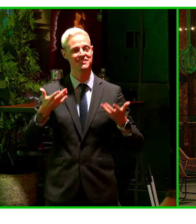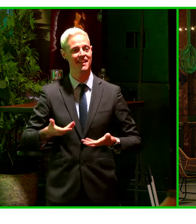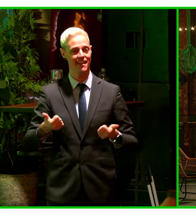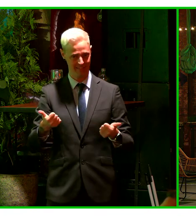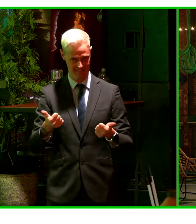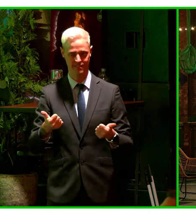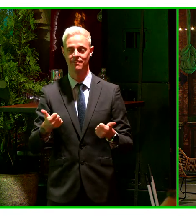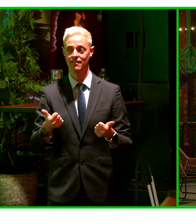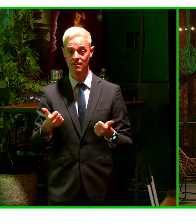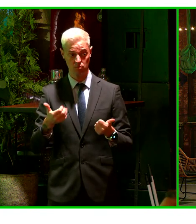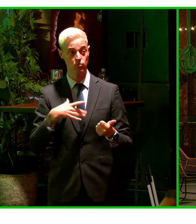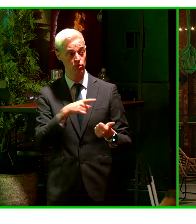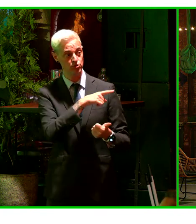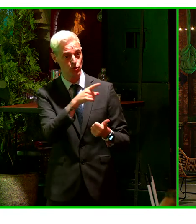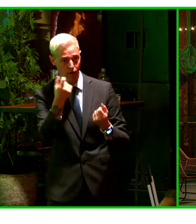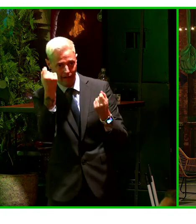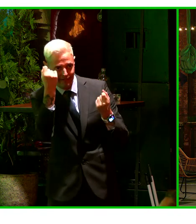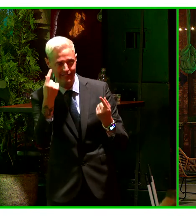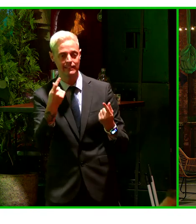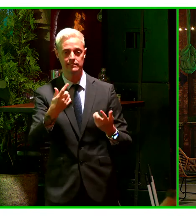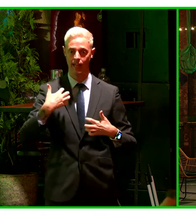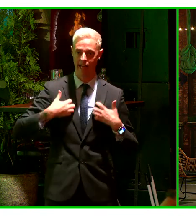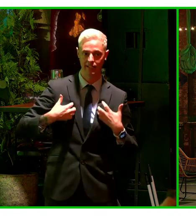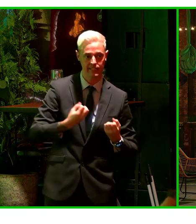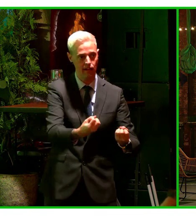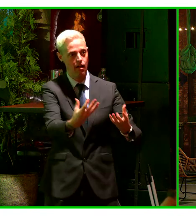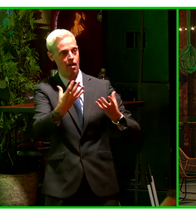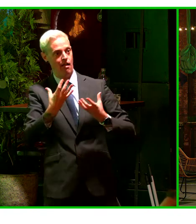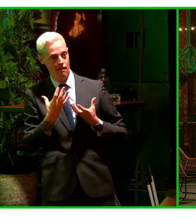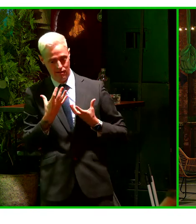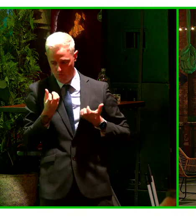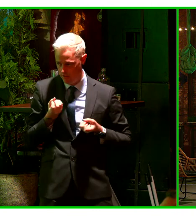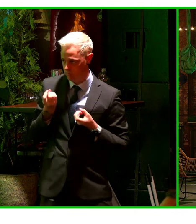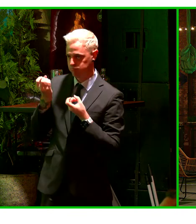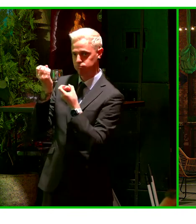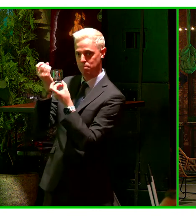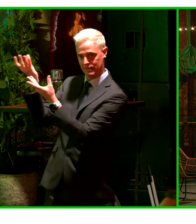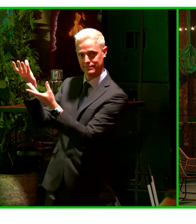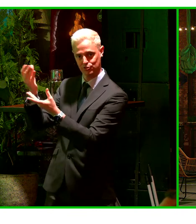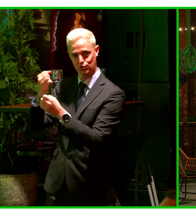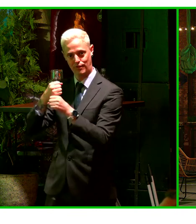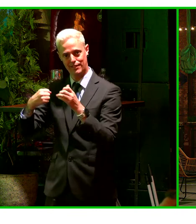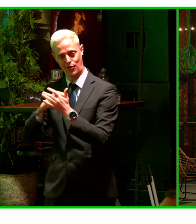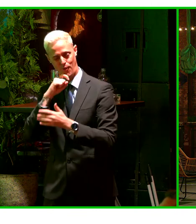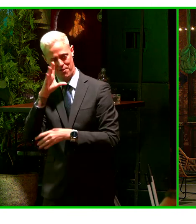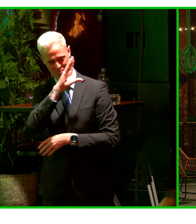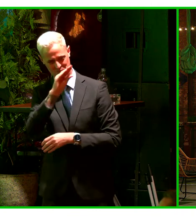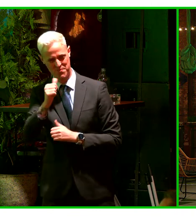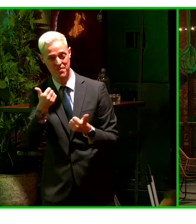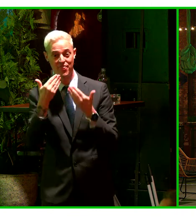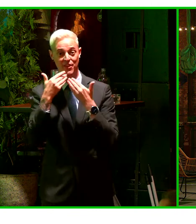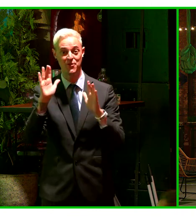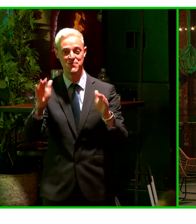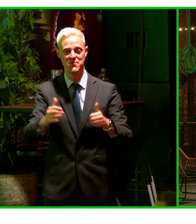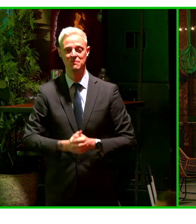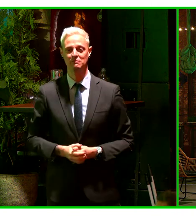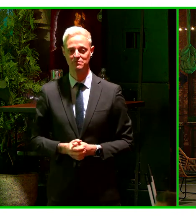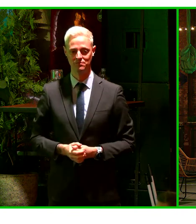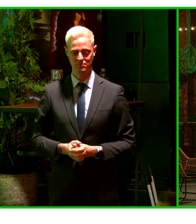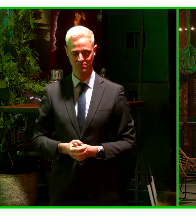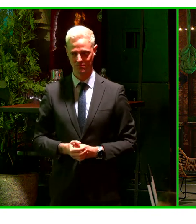us those voices, those ideas, that energy from this room, and we'll take it straight up the road to Glasgow. Thanks very much indeed, everyone.